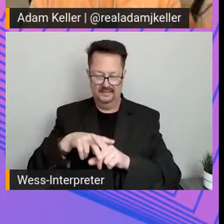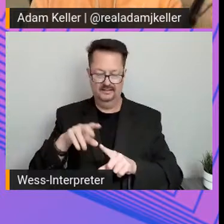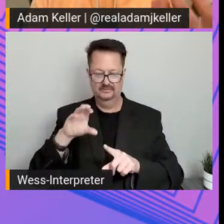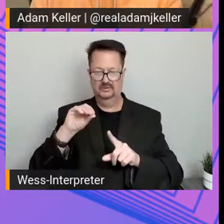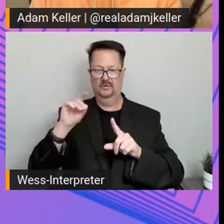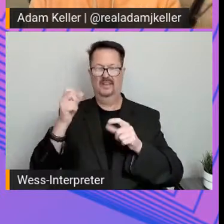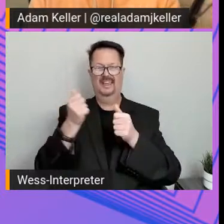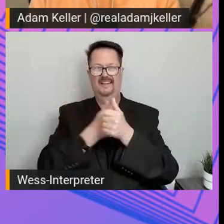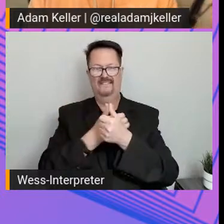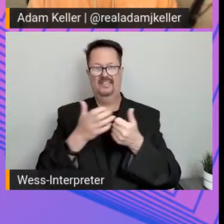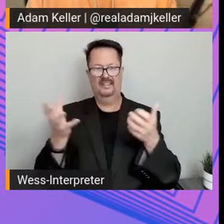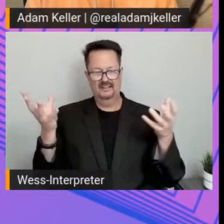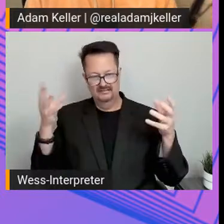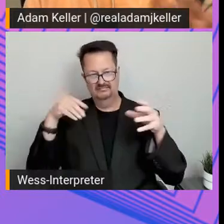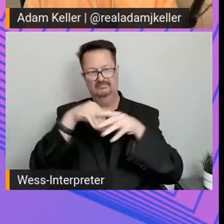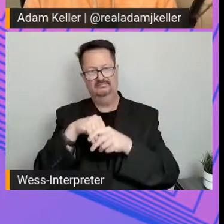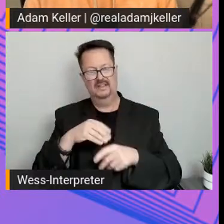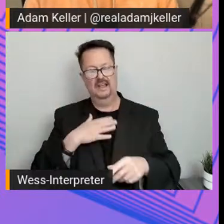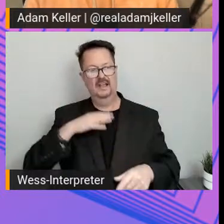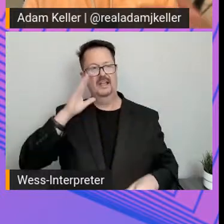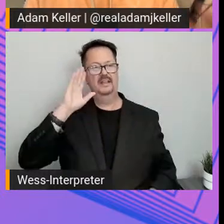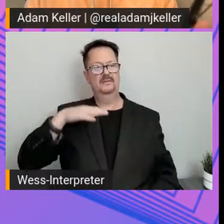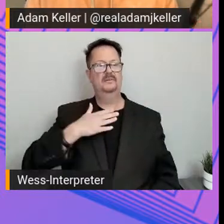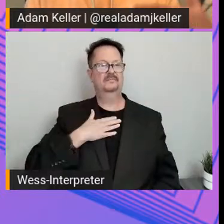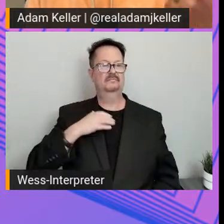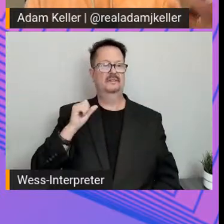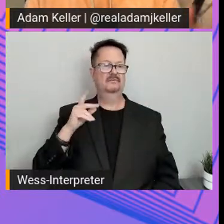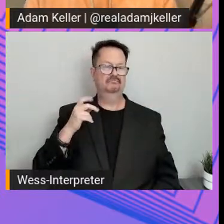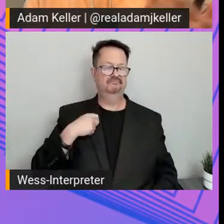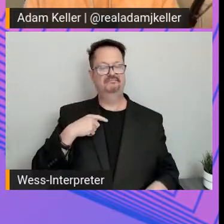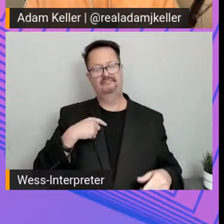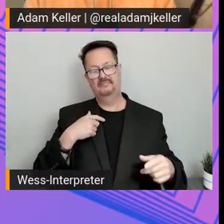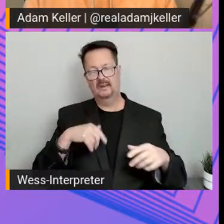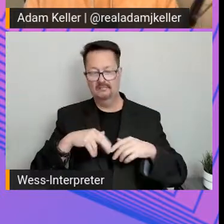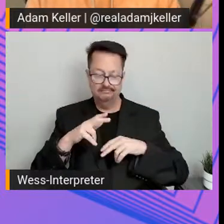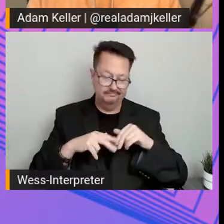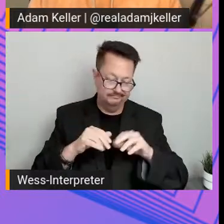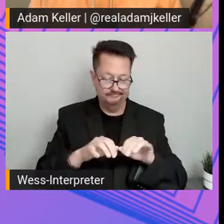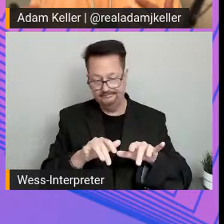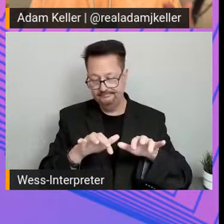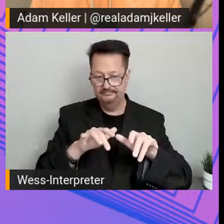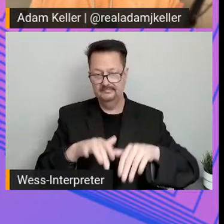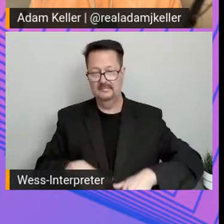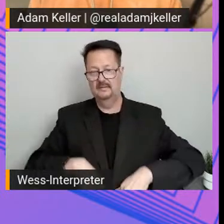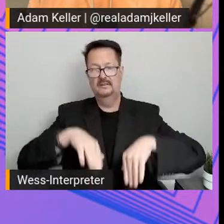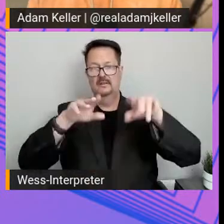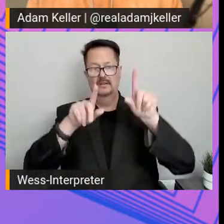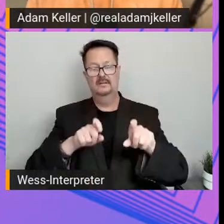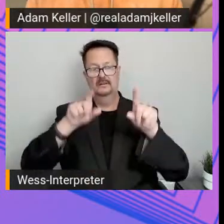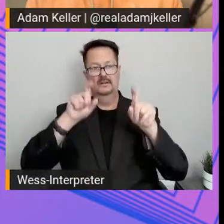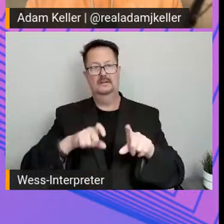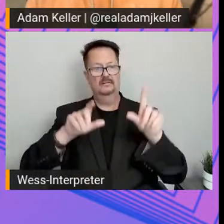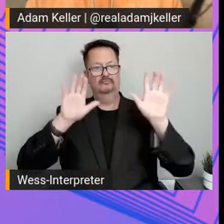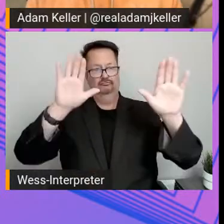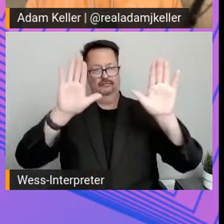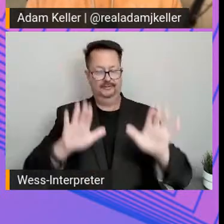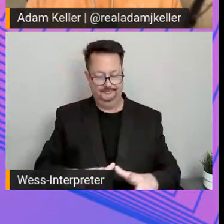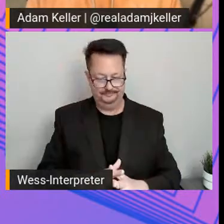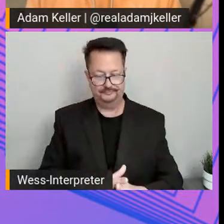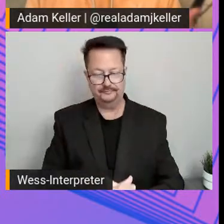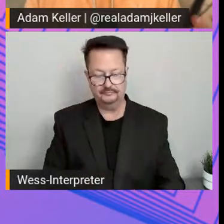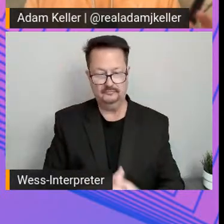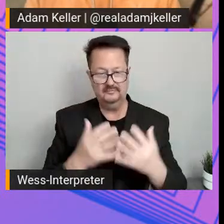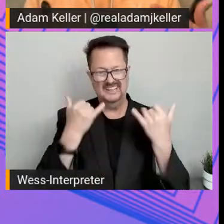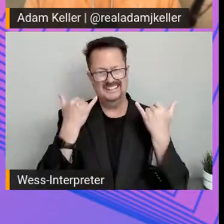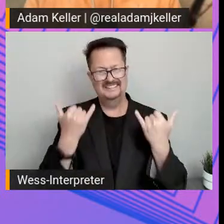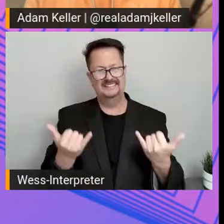my source of truth. So I build my image, test it locally, things are looking great. Now we get to a point where we've